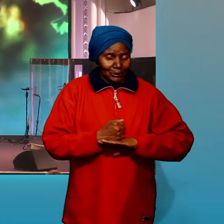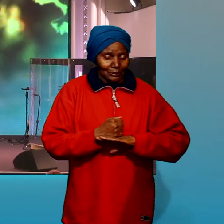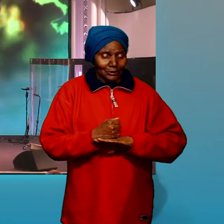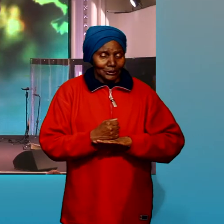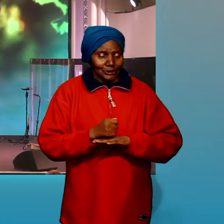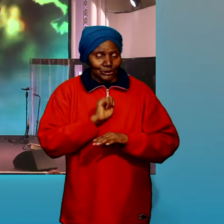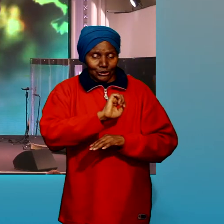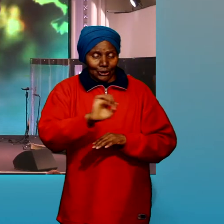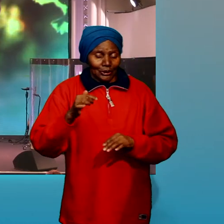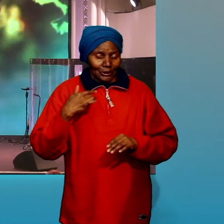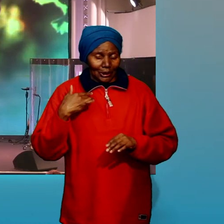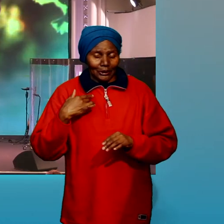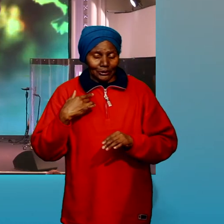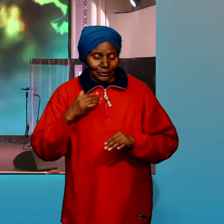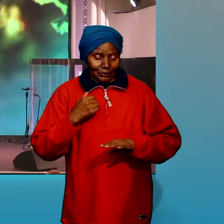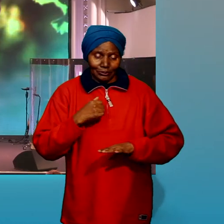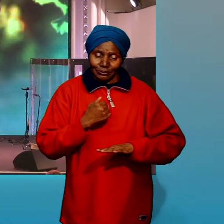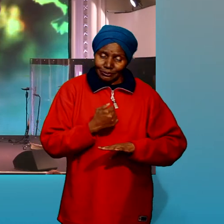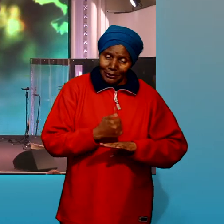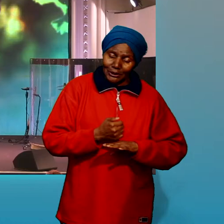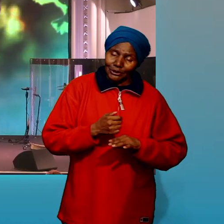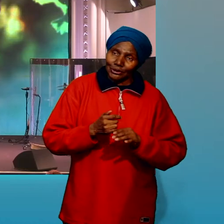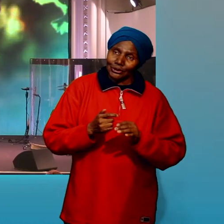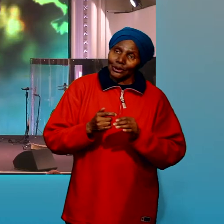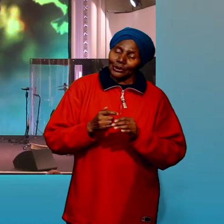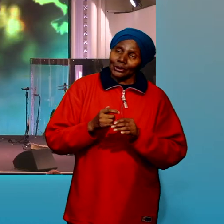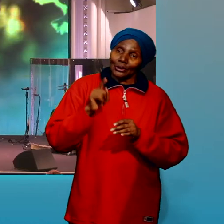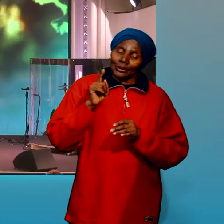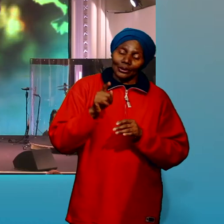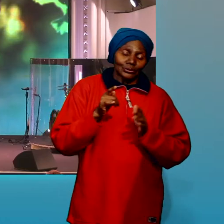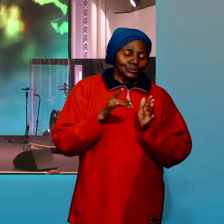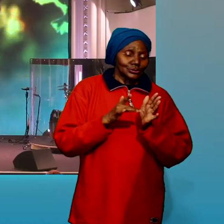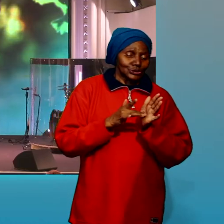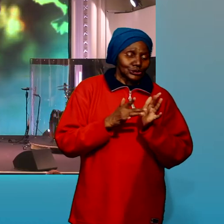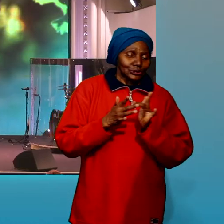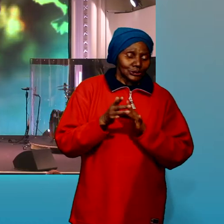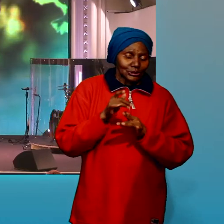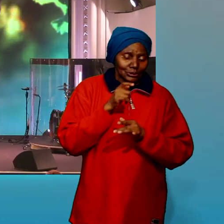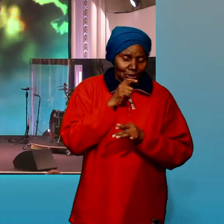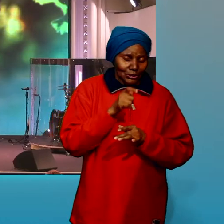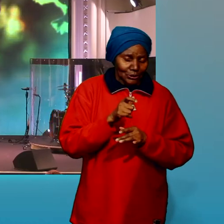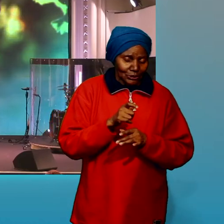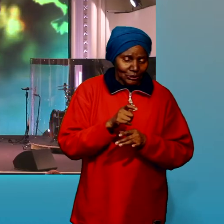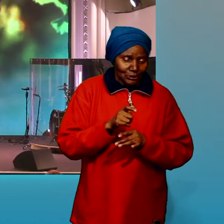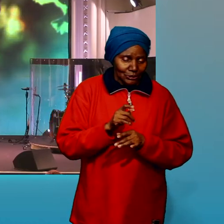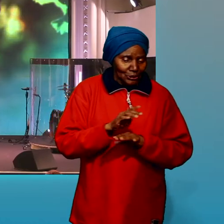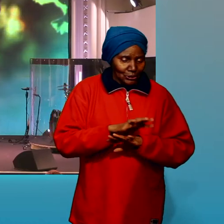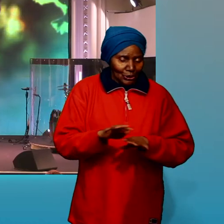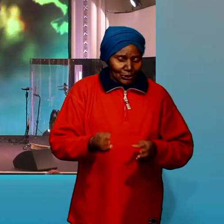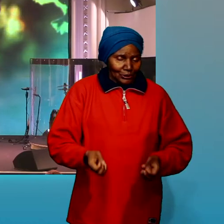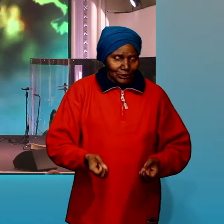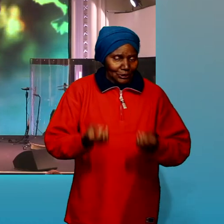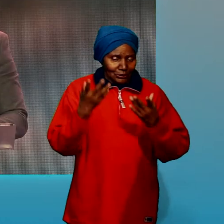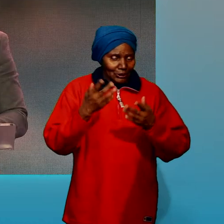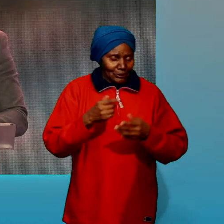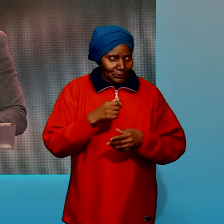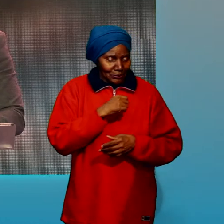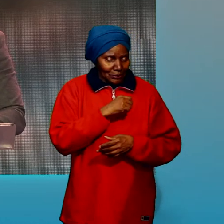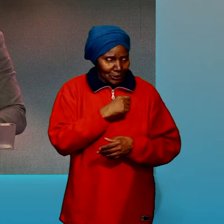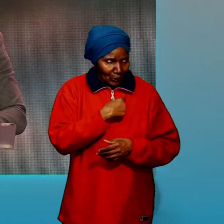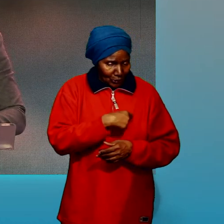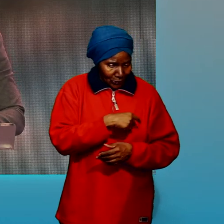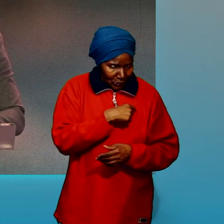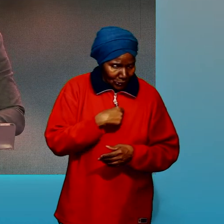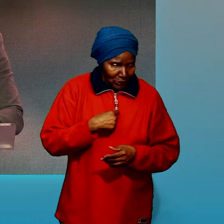endorse the things of this world, not to compromise, not to be lukewarm, not to abdicate your integrity. And